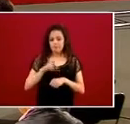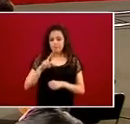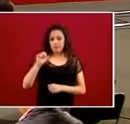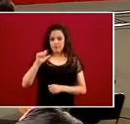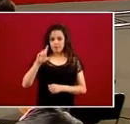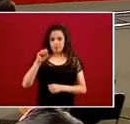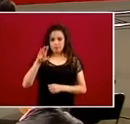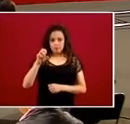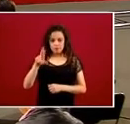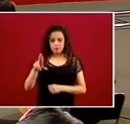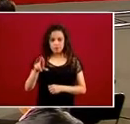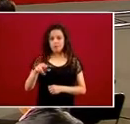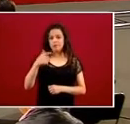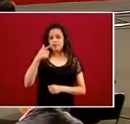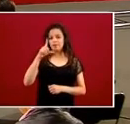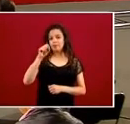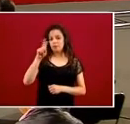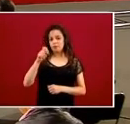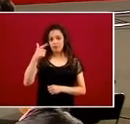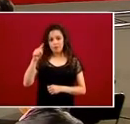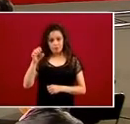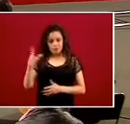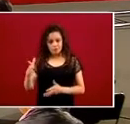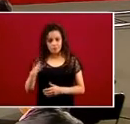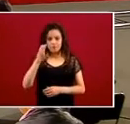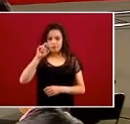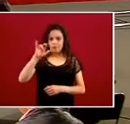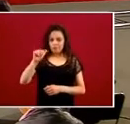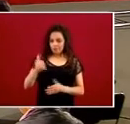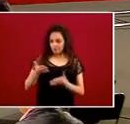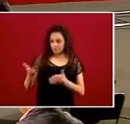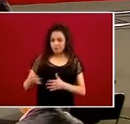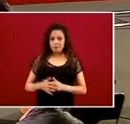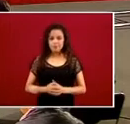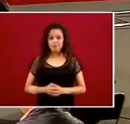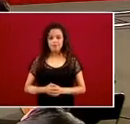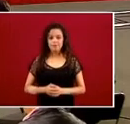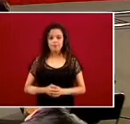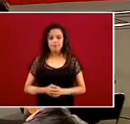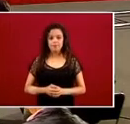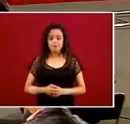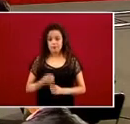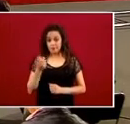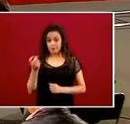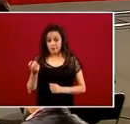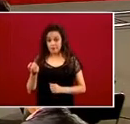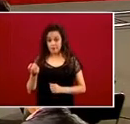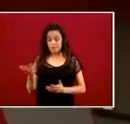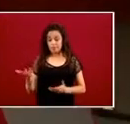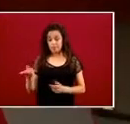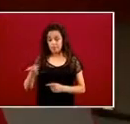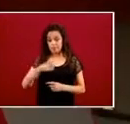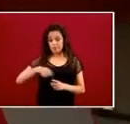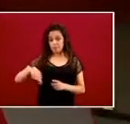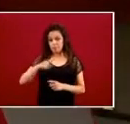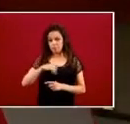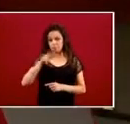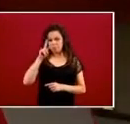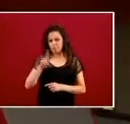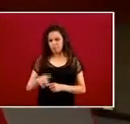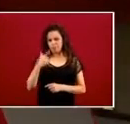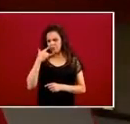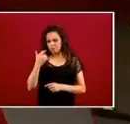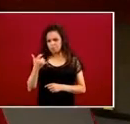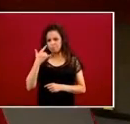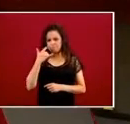Dr. Alcocer, Dr. Gatell, Dr. Svag, Dr. Borja. Yes, this is indeed an